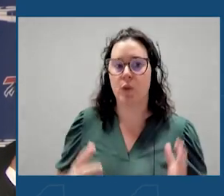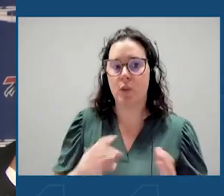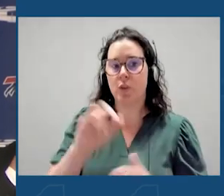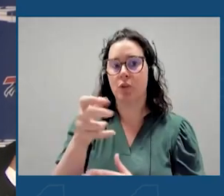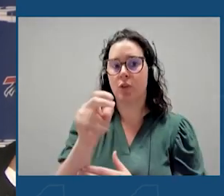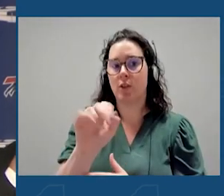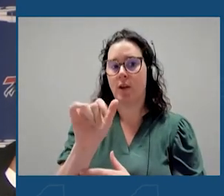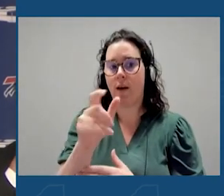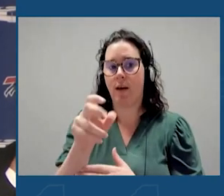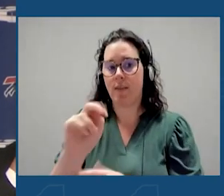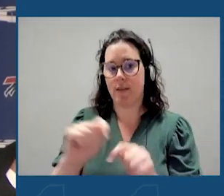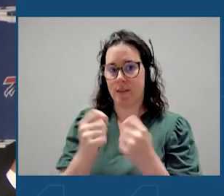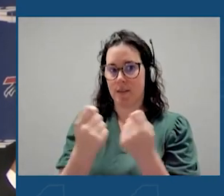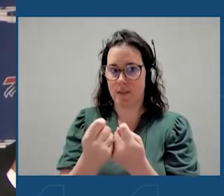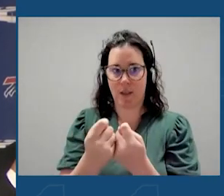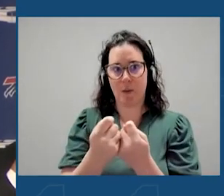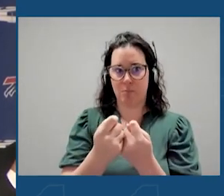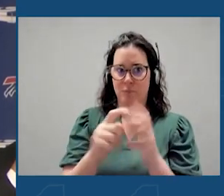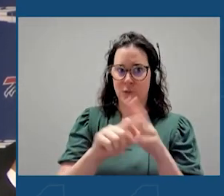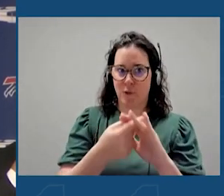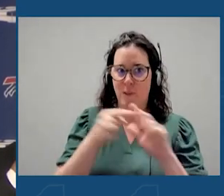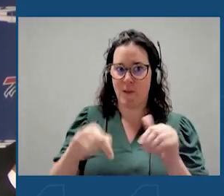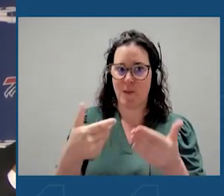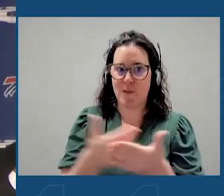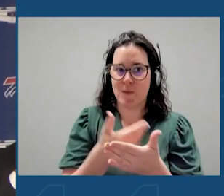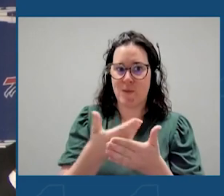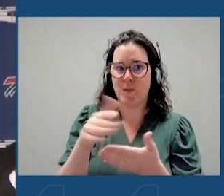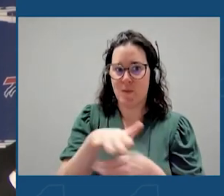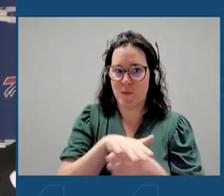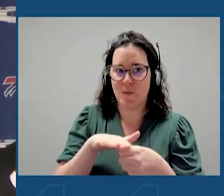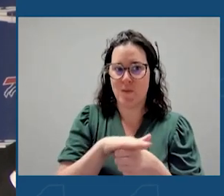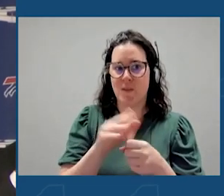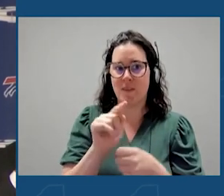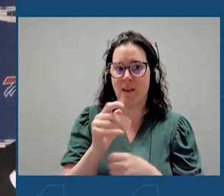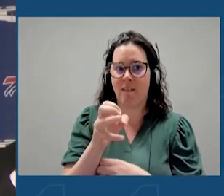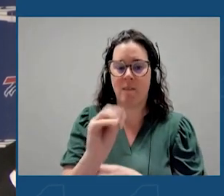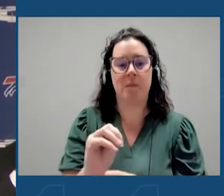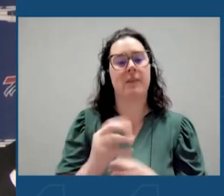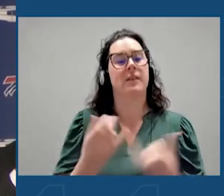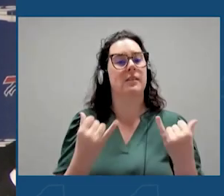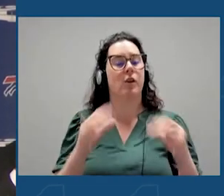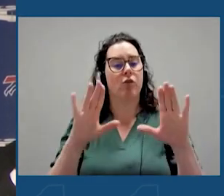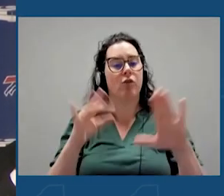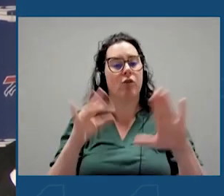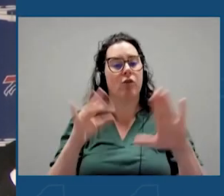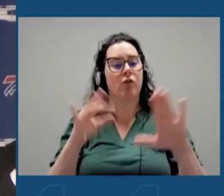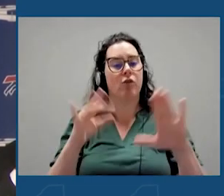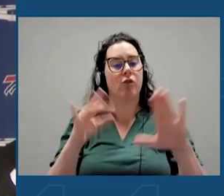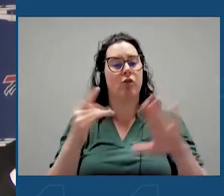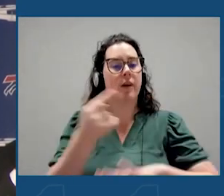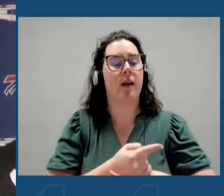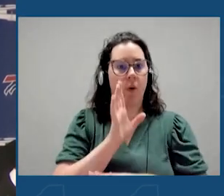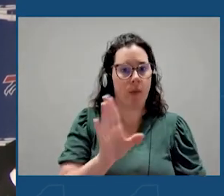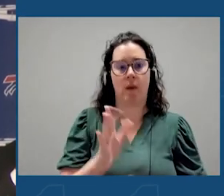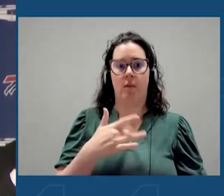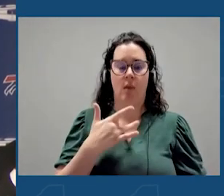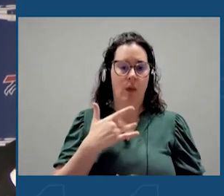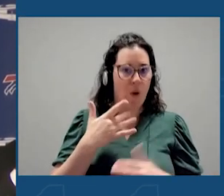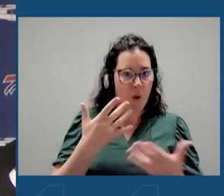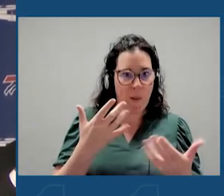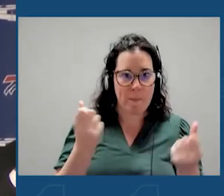team leads us into this new stadium. Today is a great day, and it's a great day that's going to be filled with future great